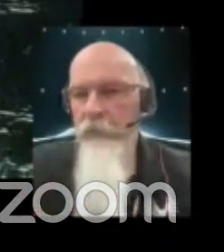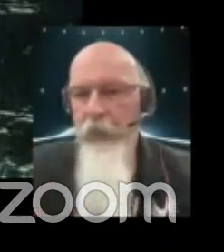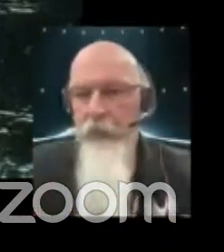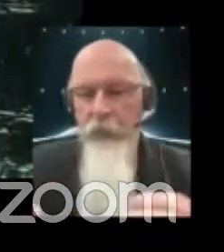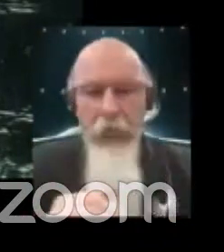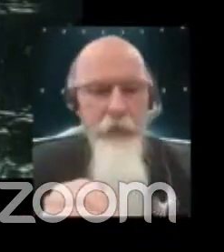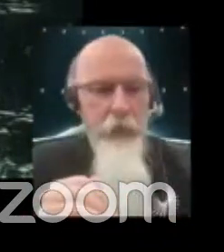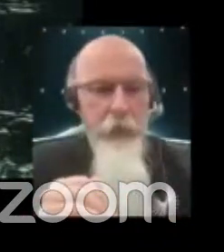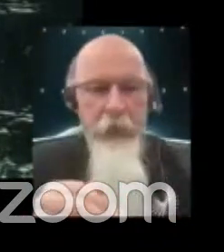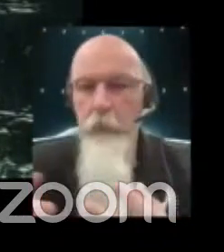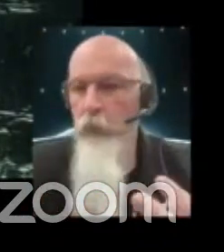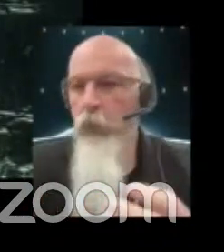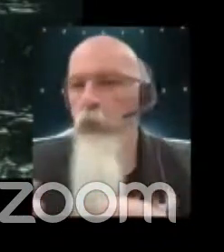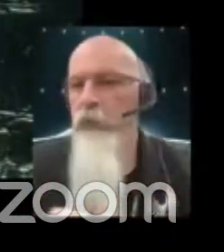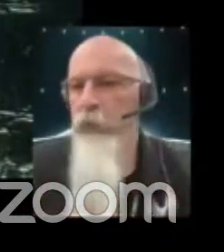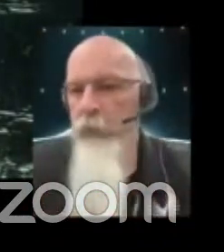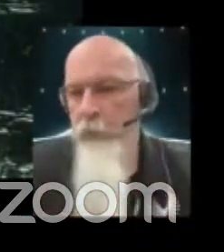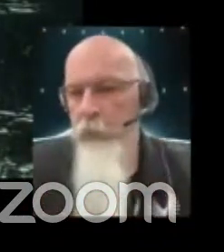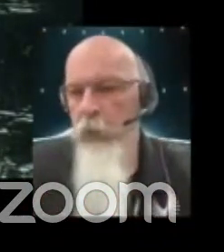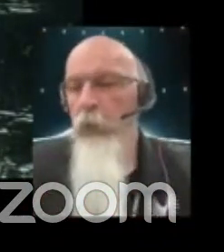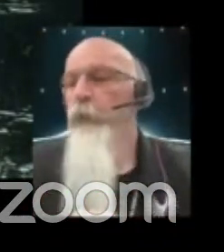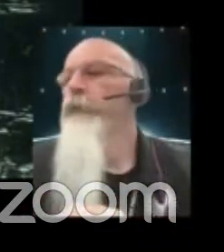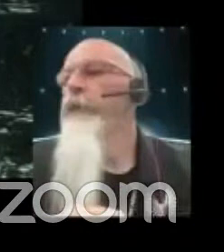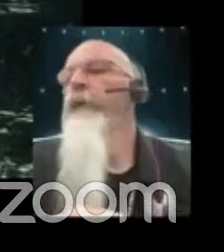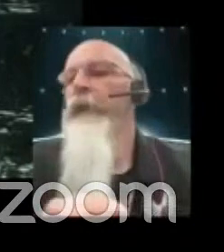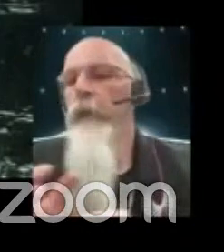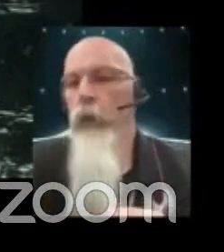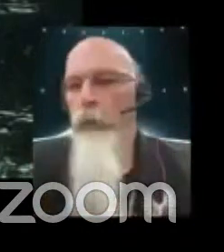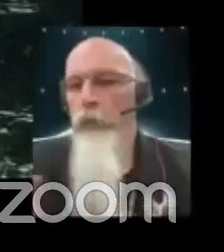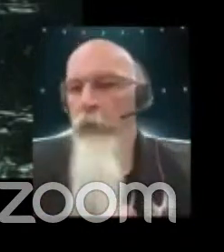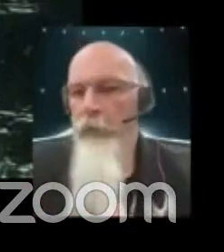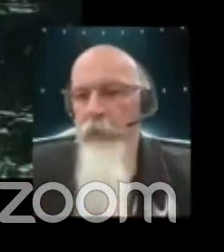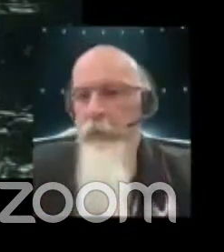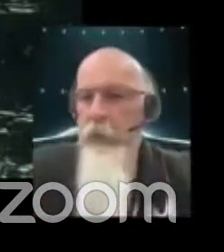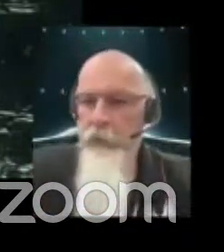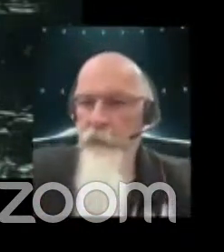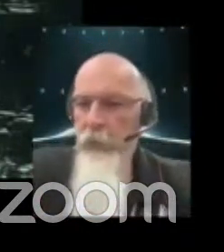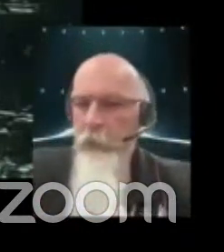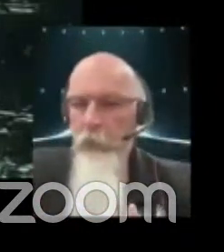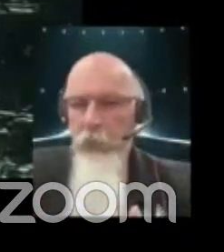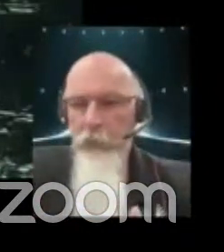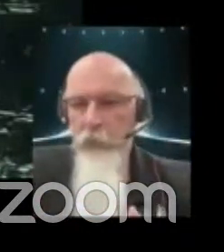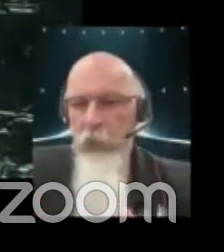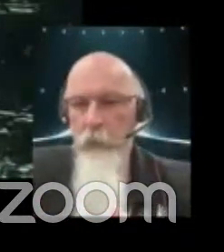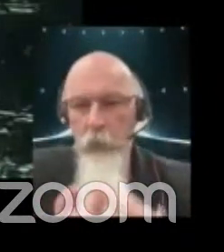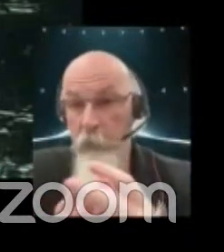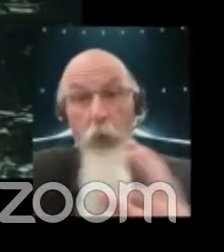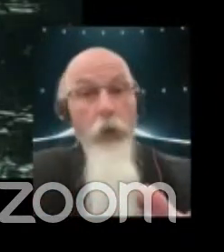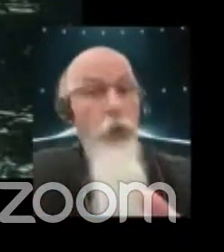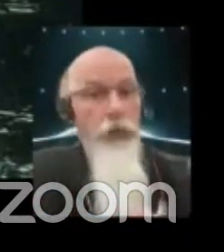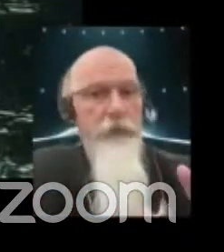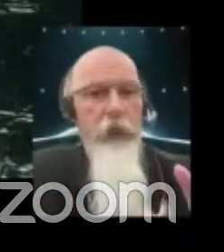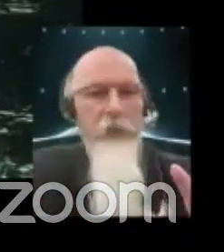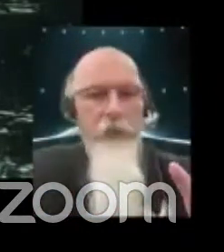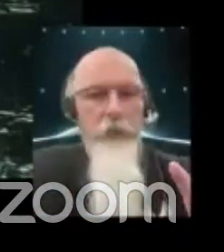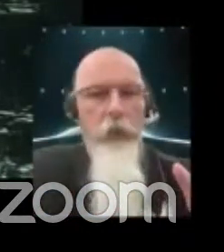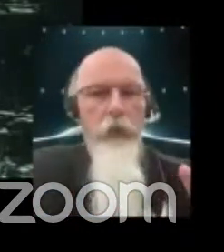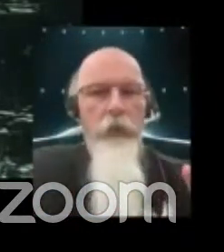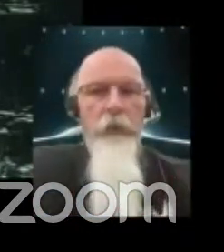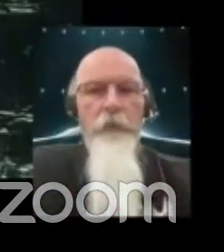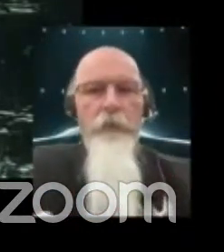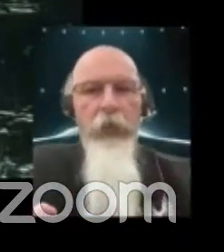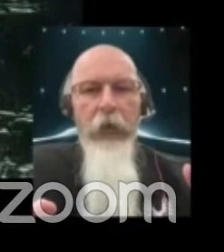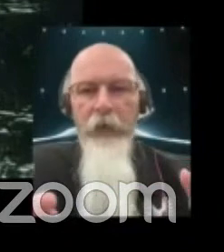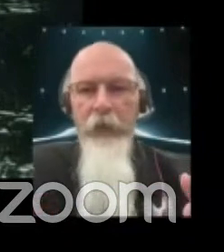the simplest matter of the fact that the hands that are on the keyboard all the same people do we have a global representation of people with hands on the keyboard from all walks of life